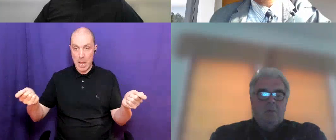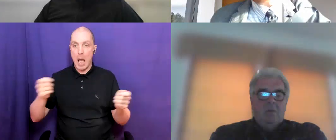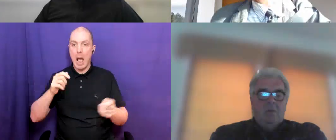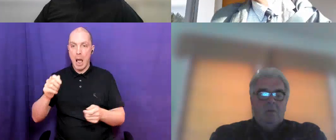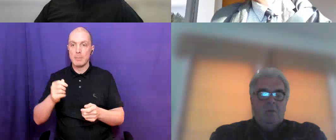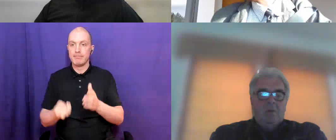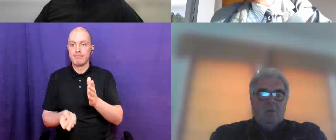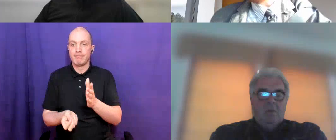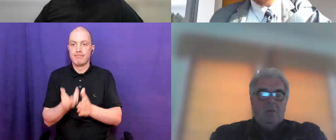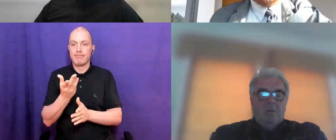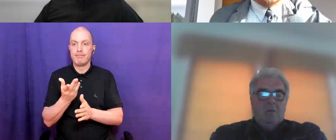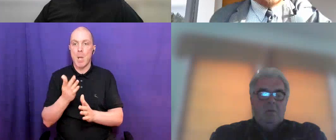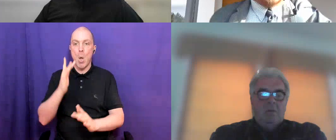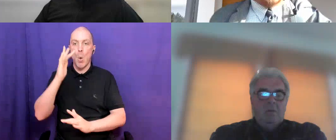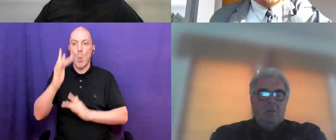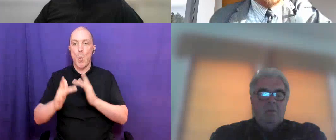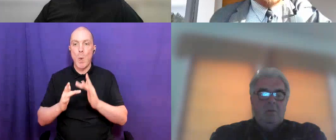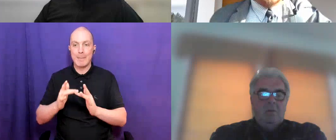council's website.